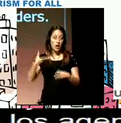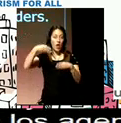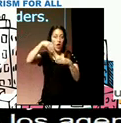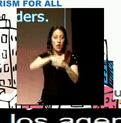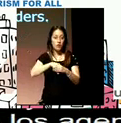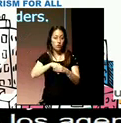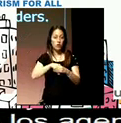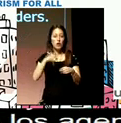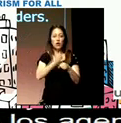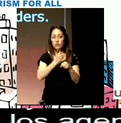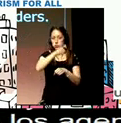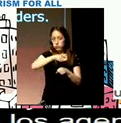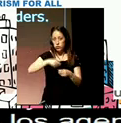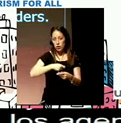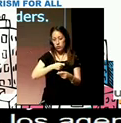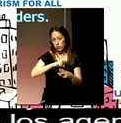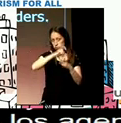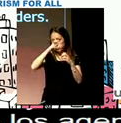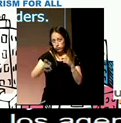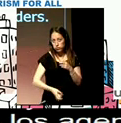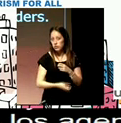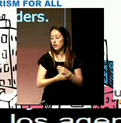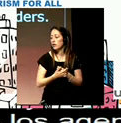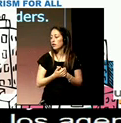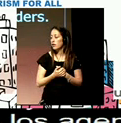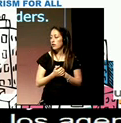The priorities as to how